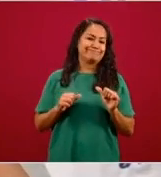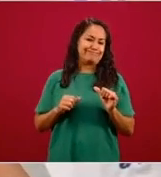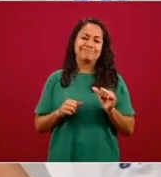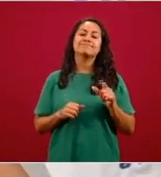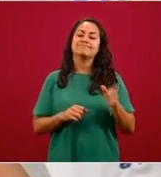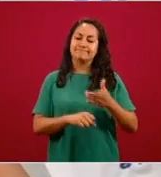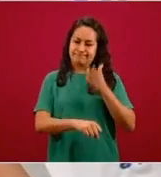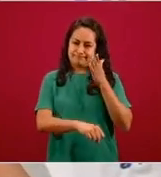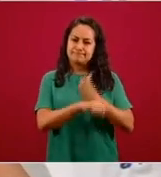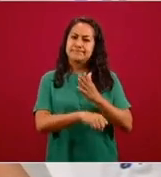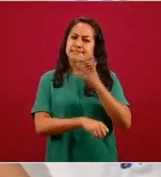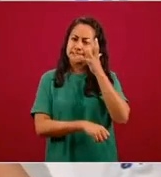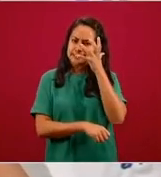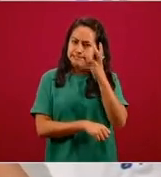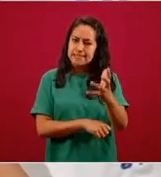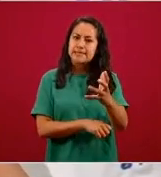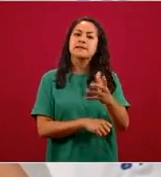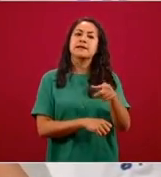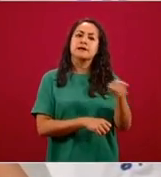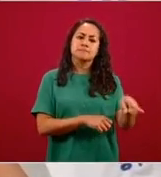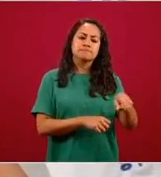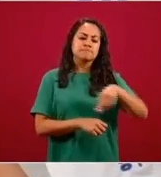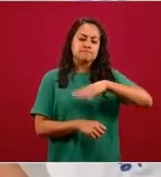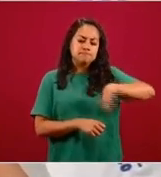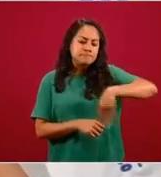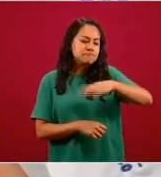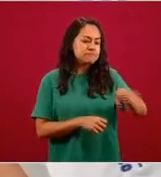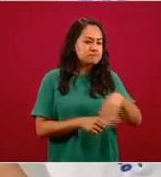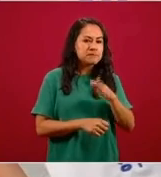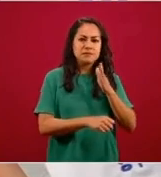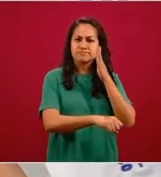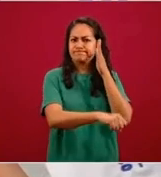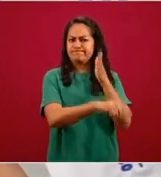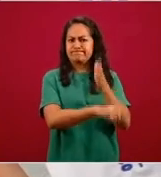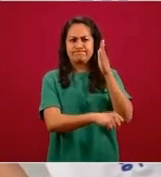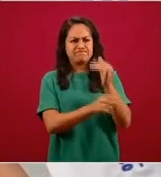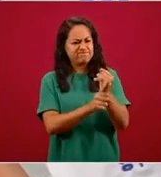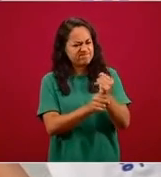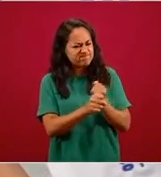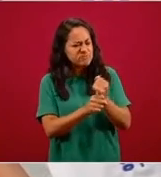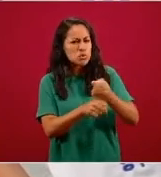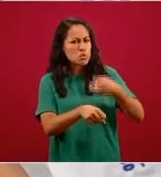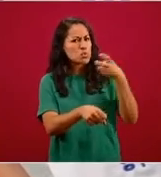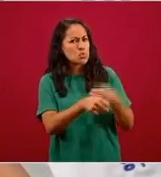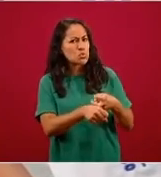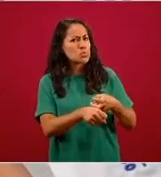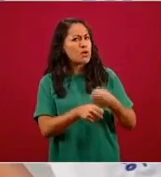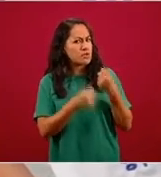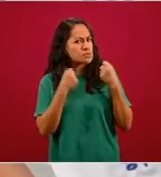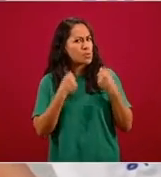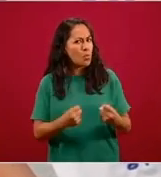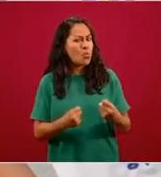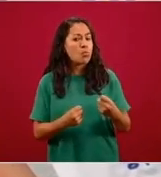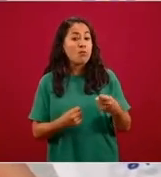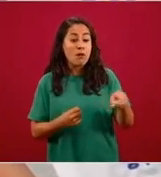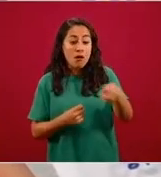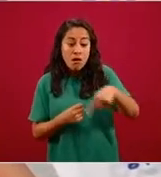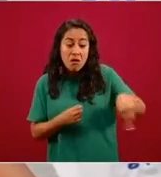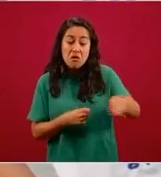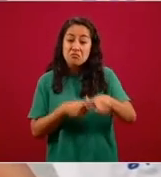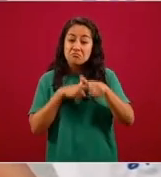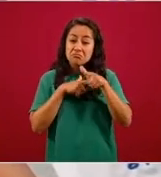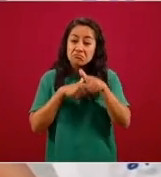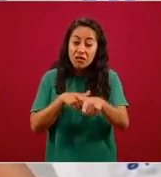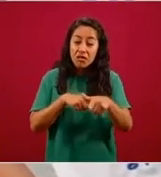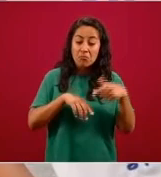of acts, and the prosecutor's office will be relentless in their punishing and their convicting